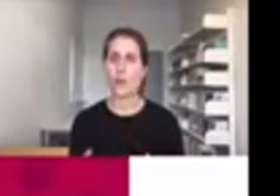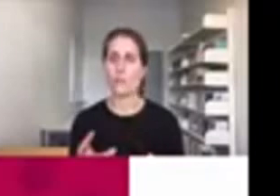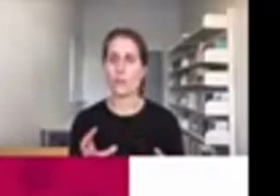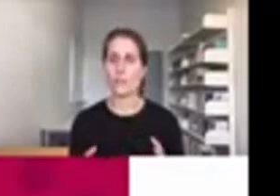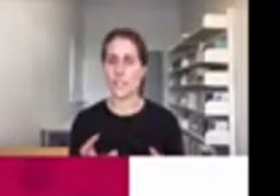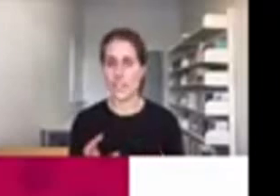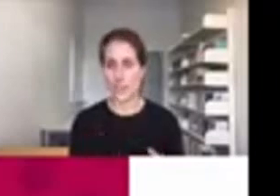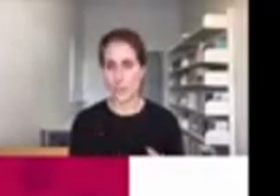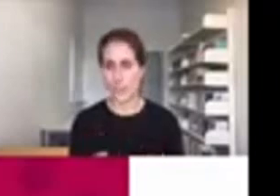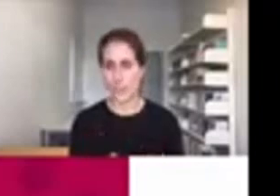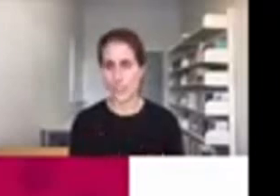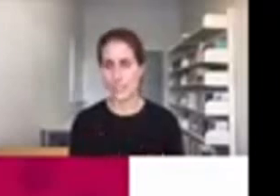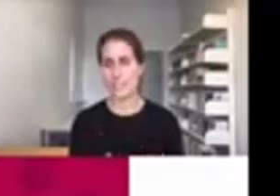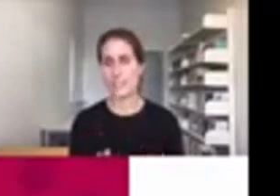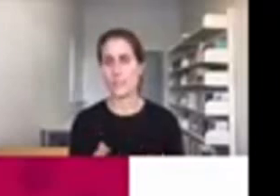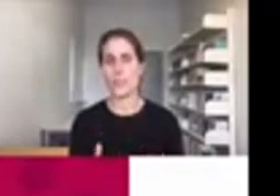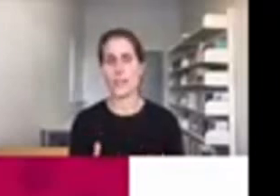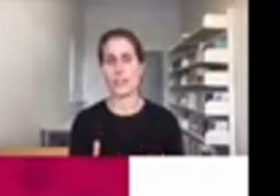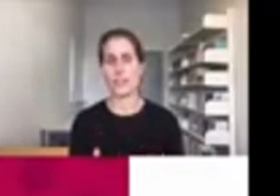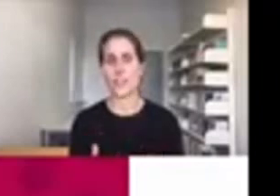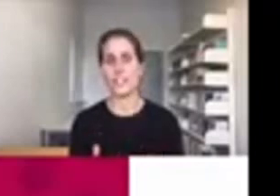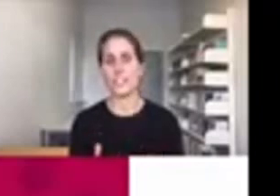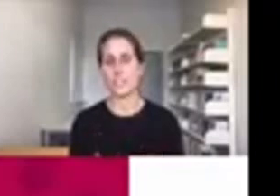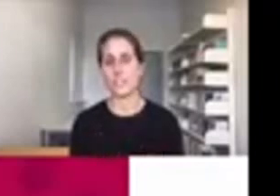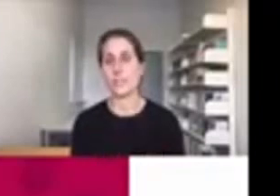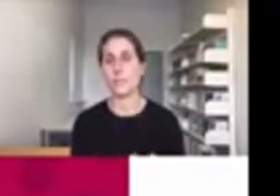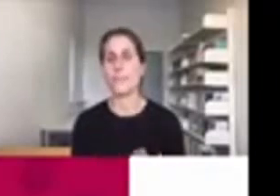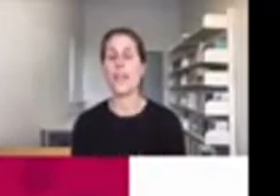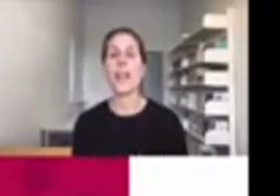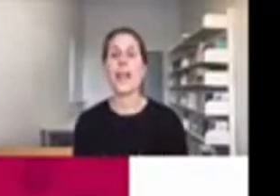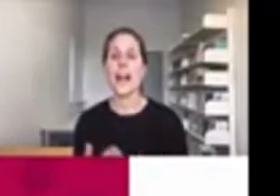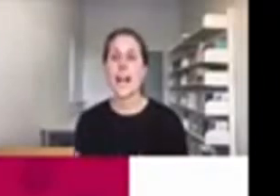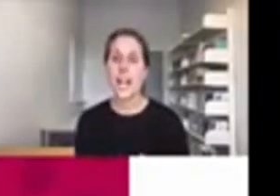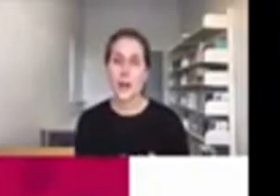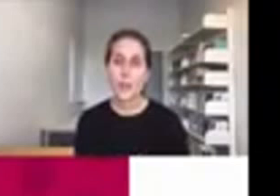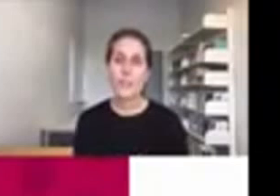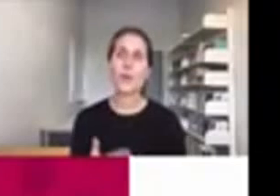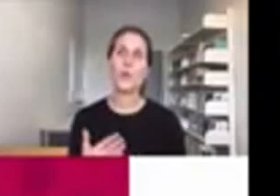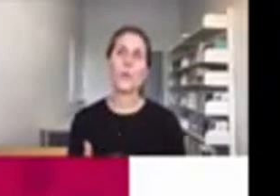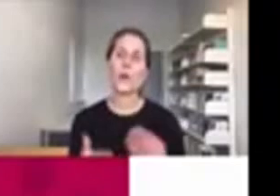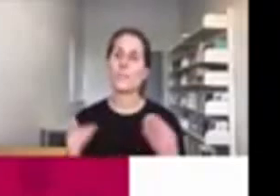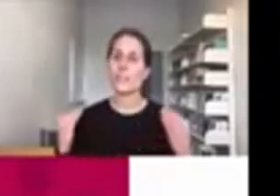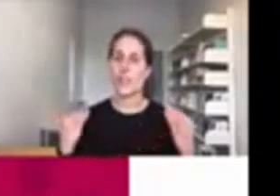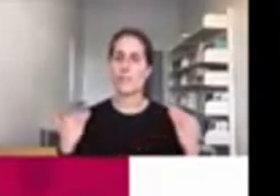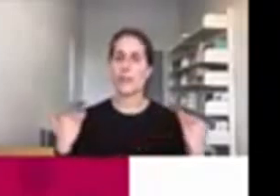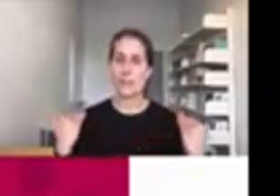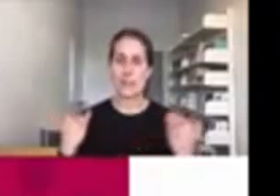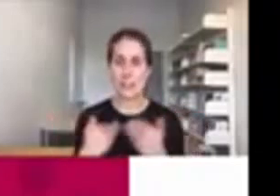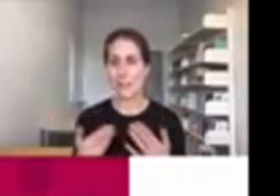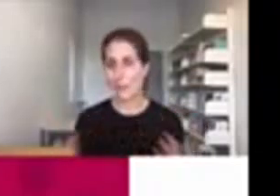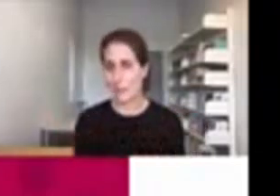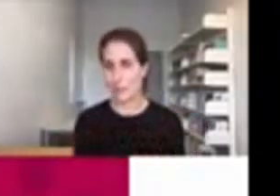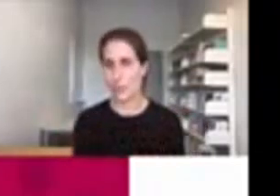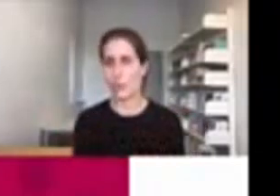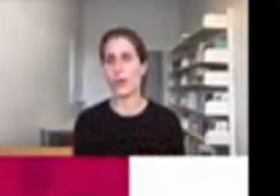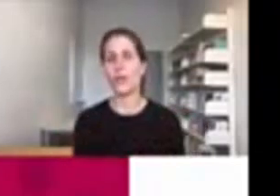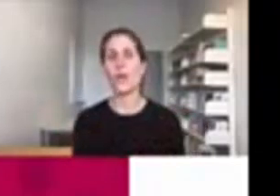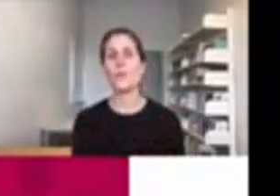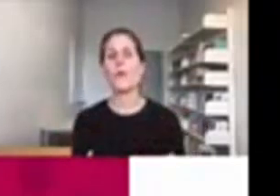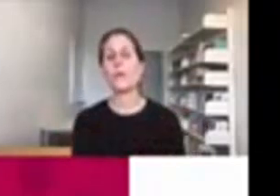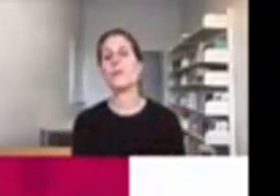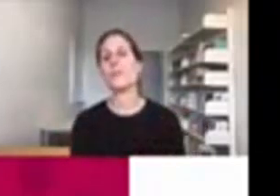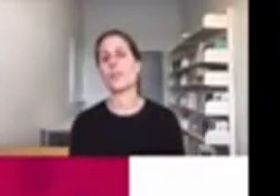extent of the inequities that existed within our education system. However, whilst that might be the thing that people